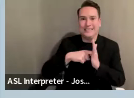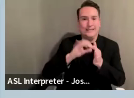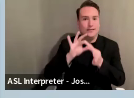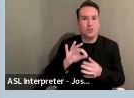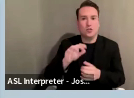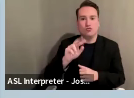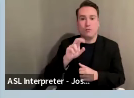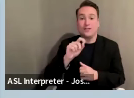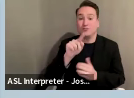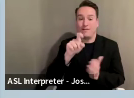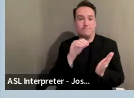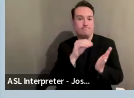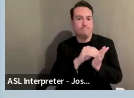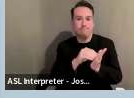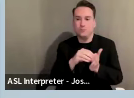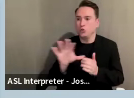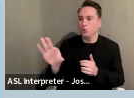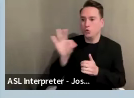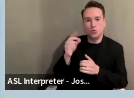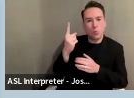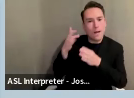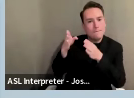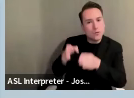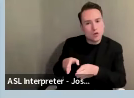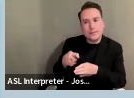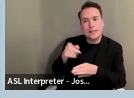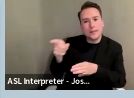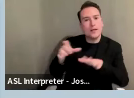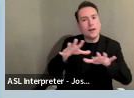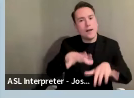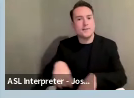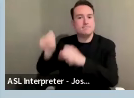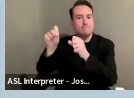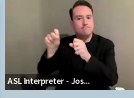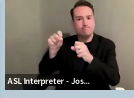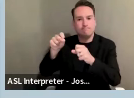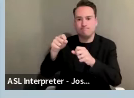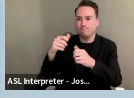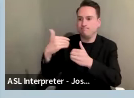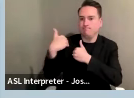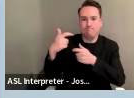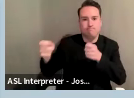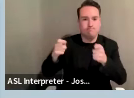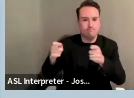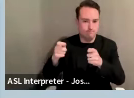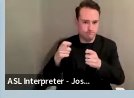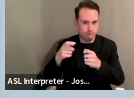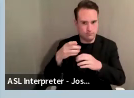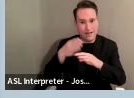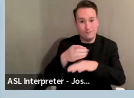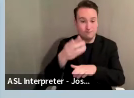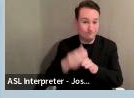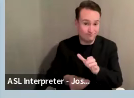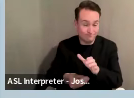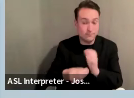you think would be the best person to carry out that task one day when you're no longer here. So if